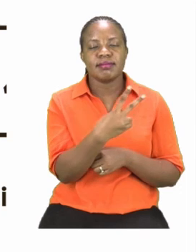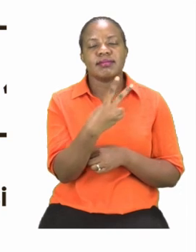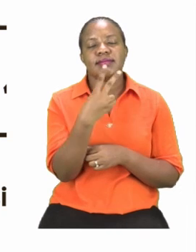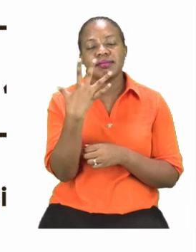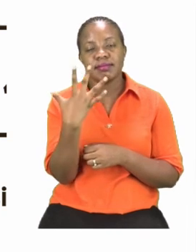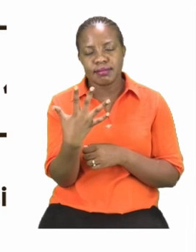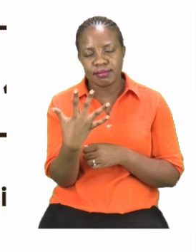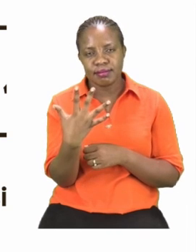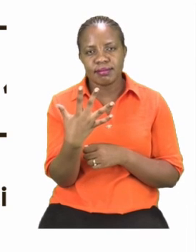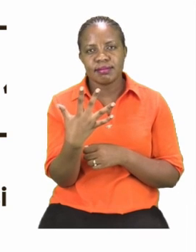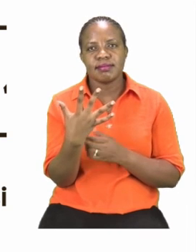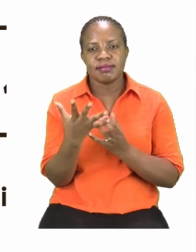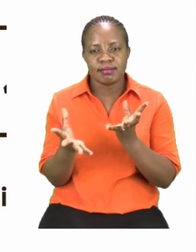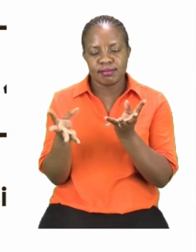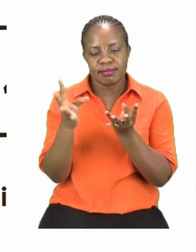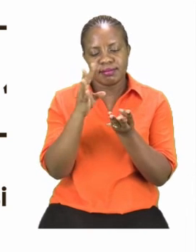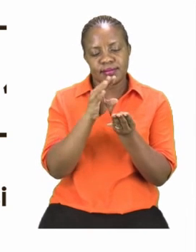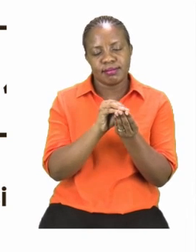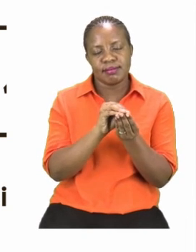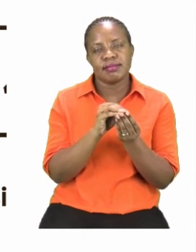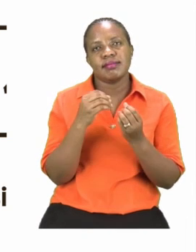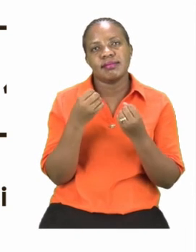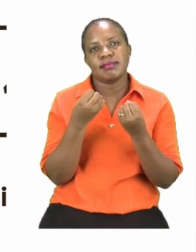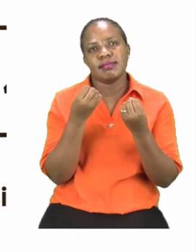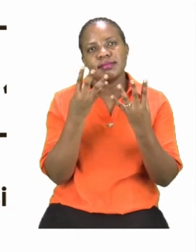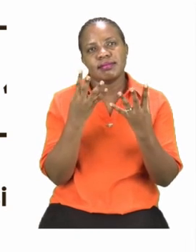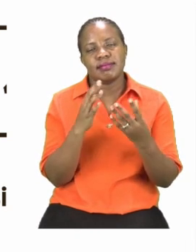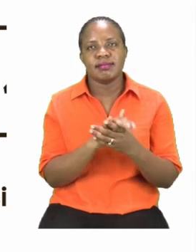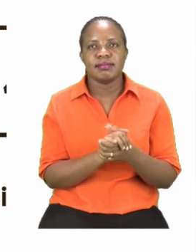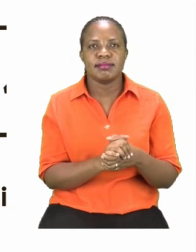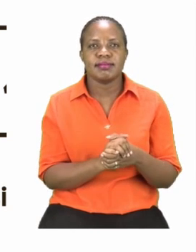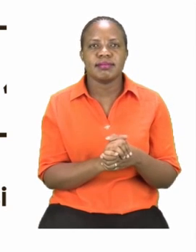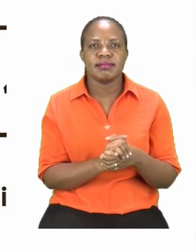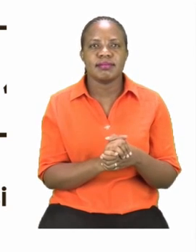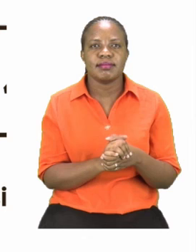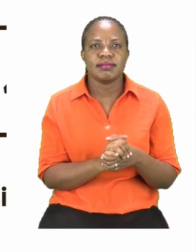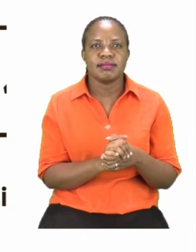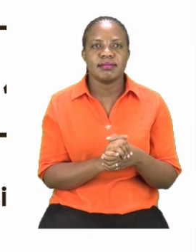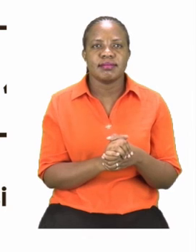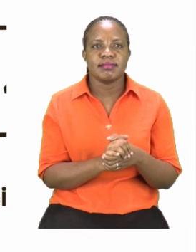from one box to another box. Let's start.